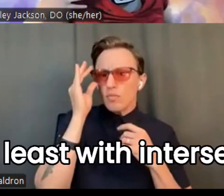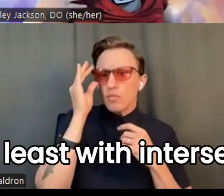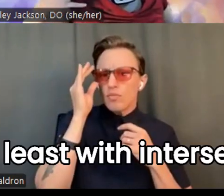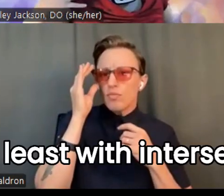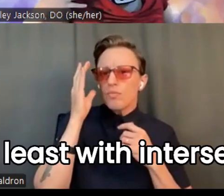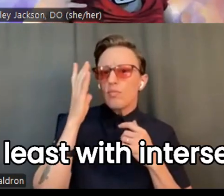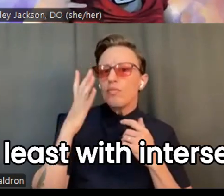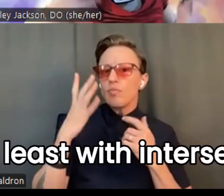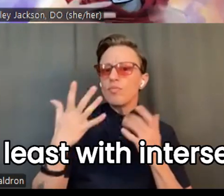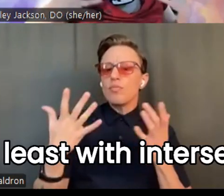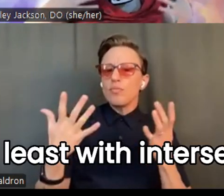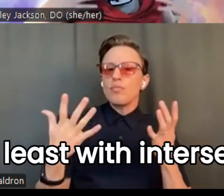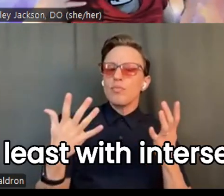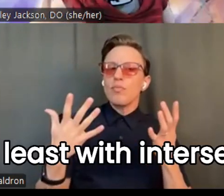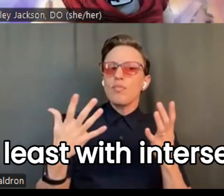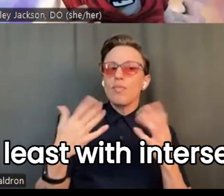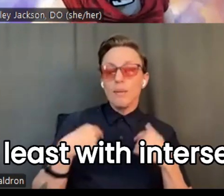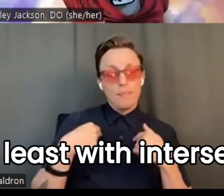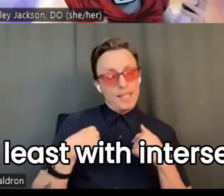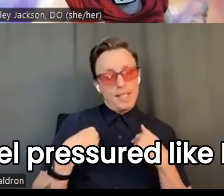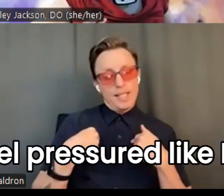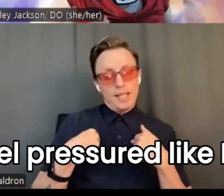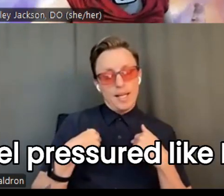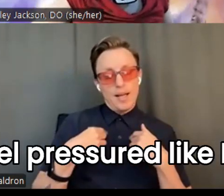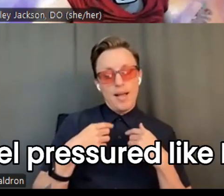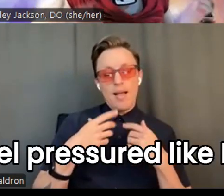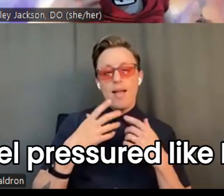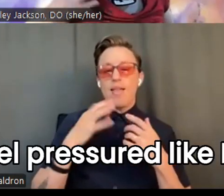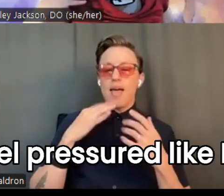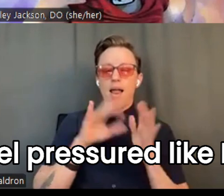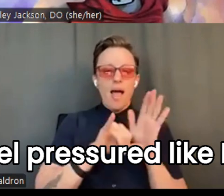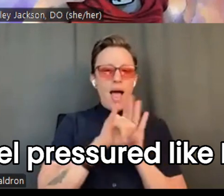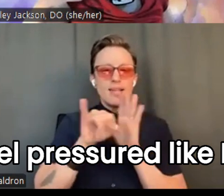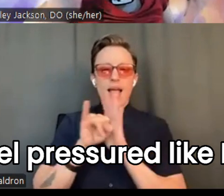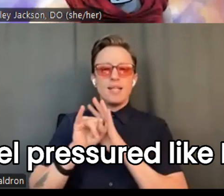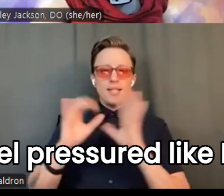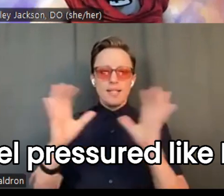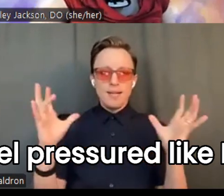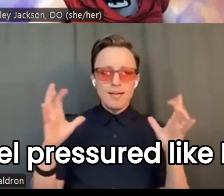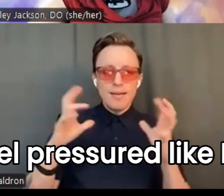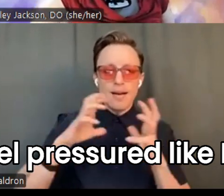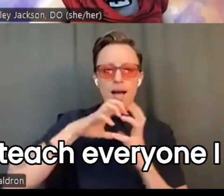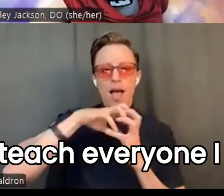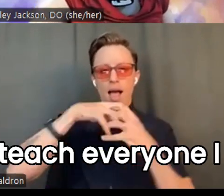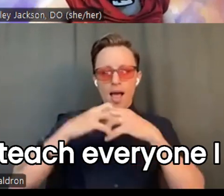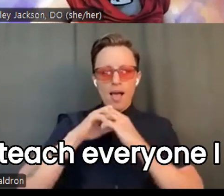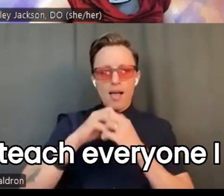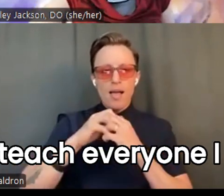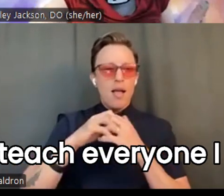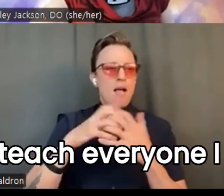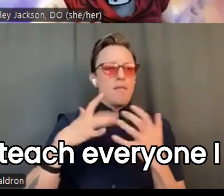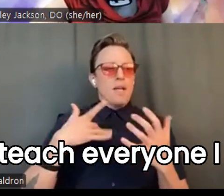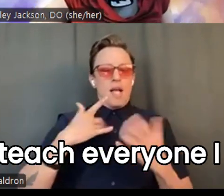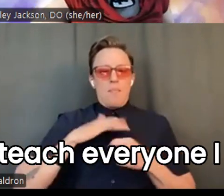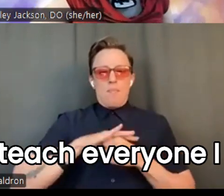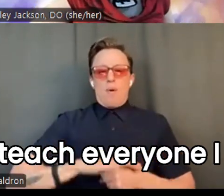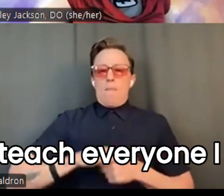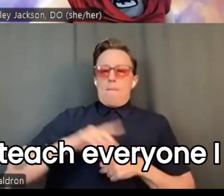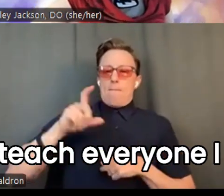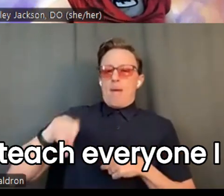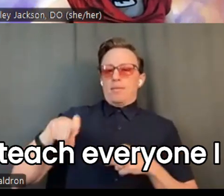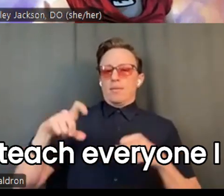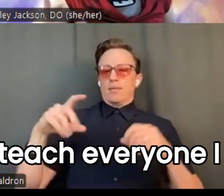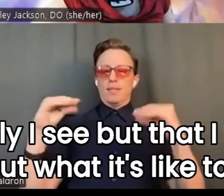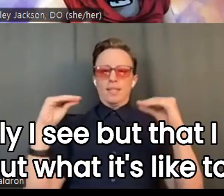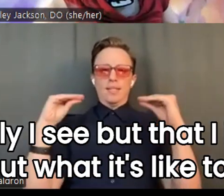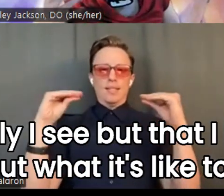times when, for me at least, with intersectional identities, I feel pressured like I have to kind of teach everyone